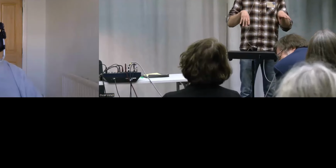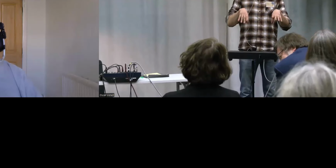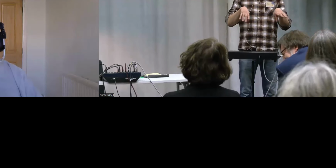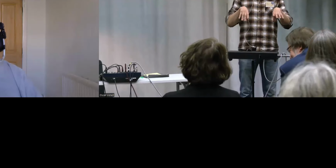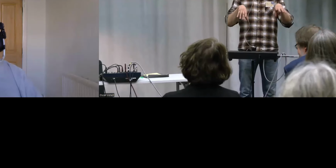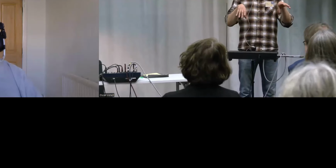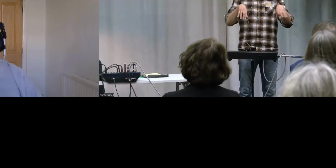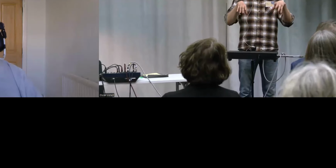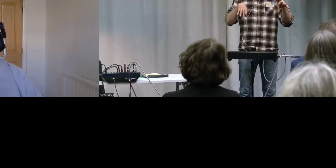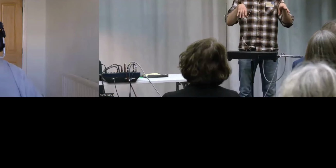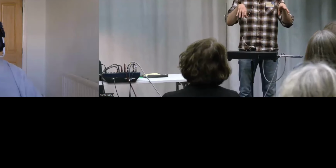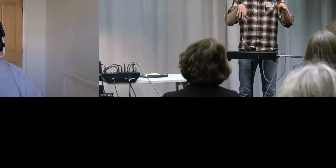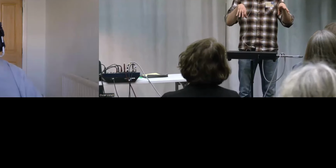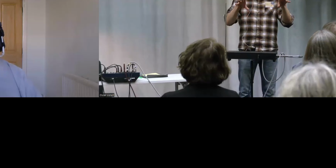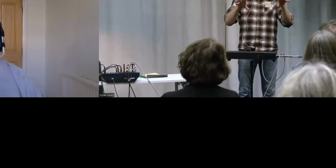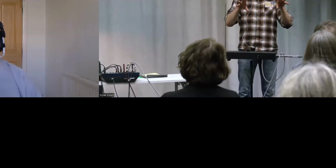This is